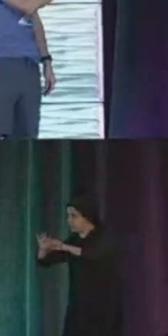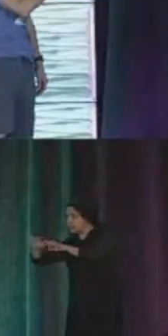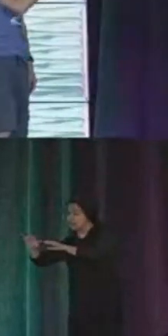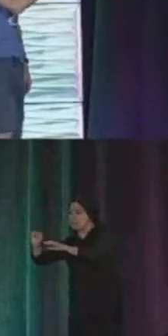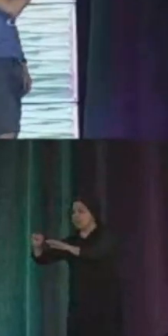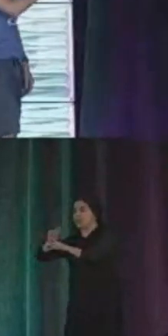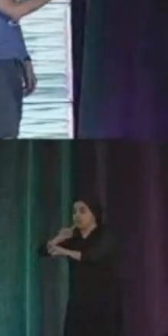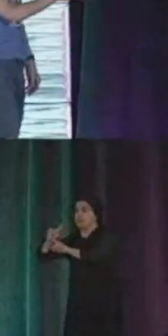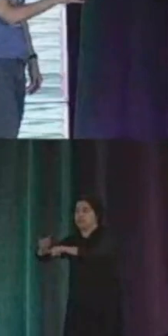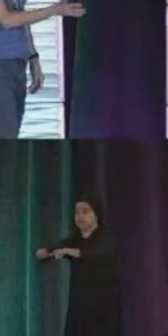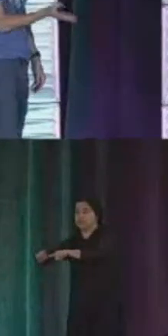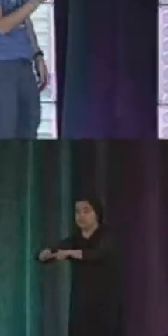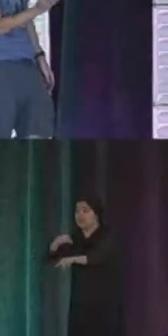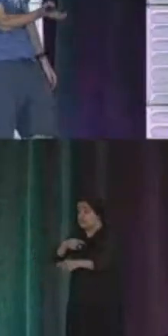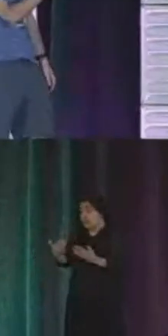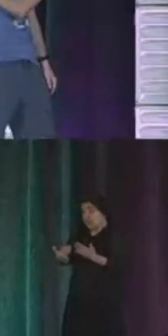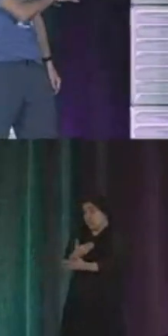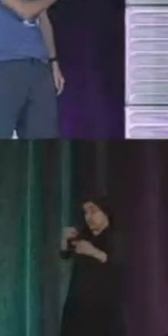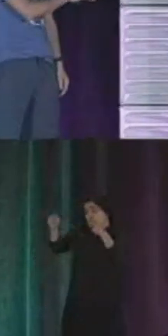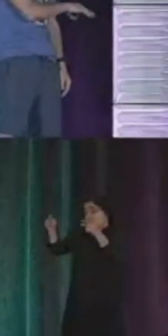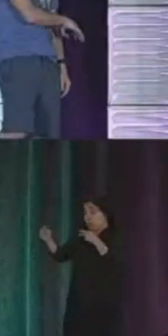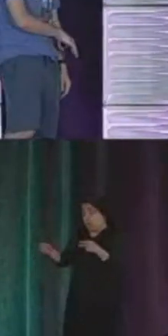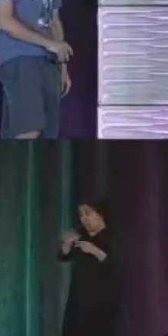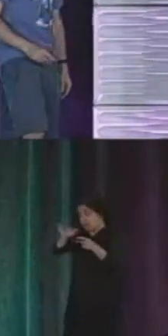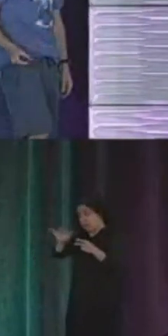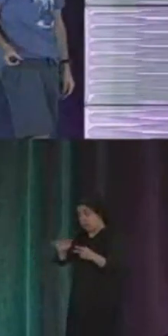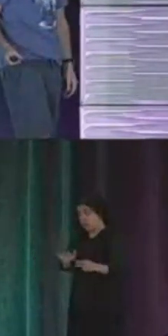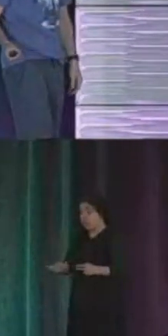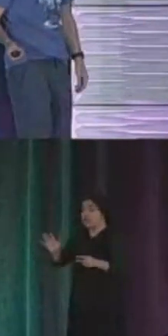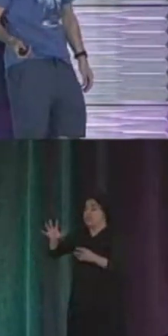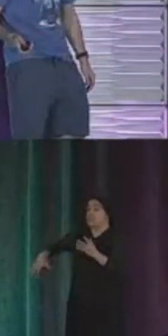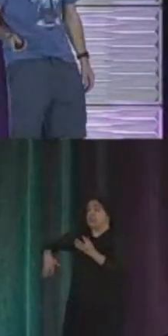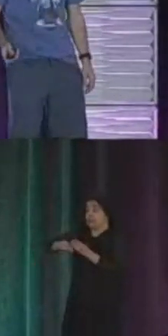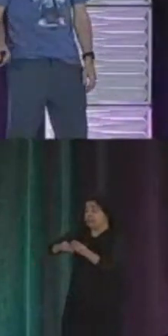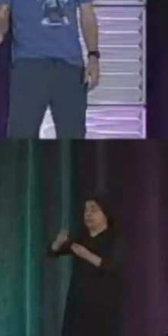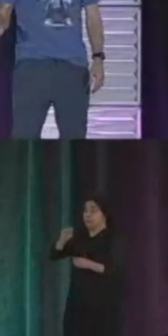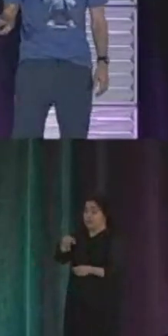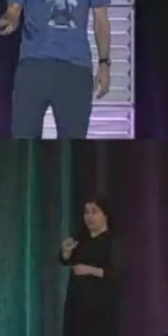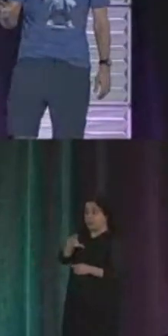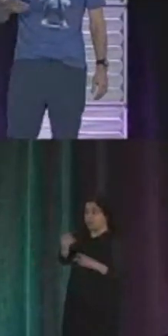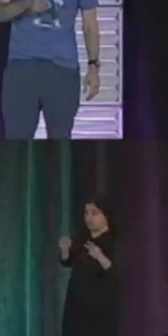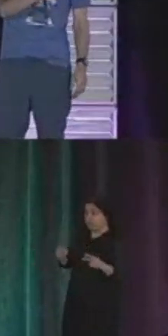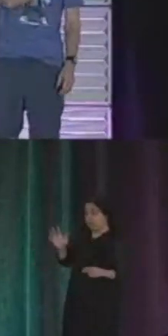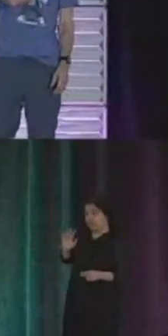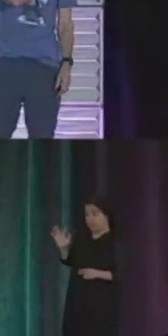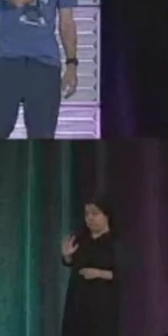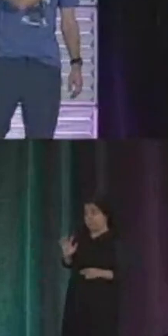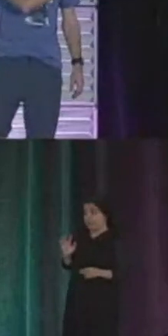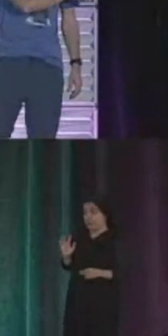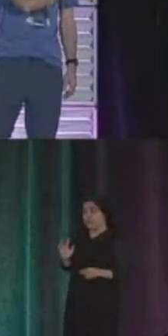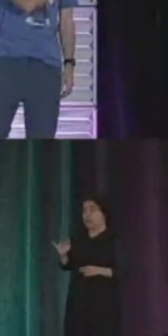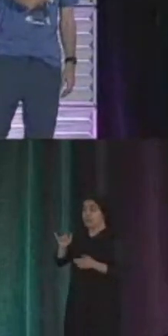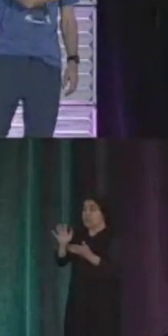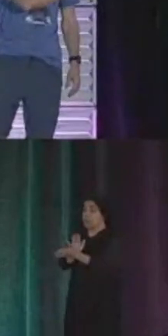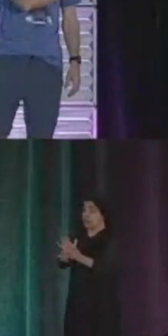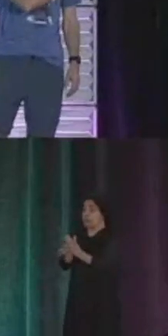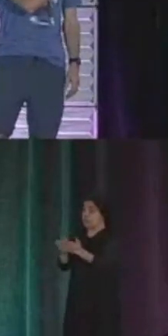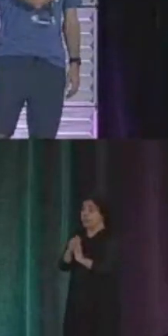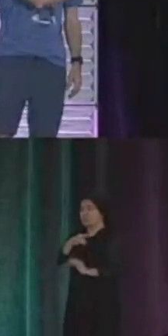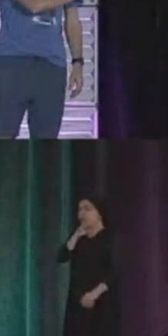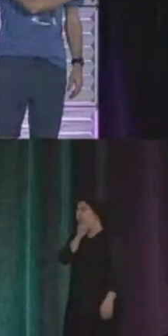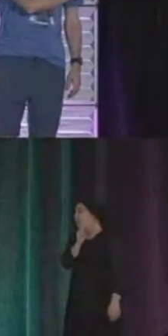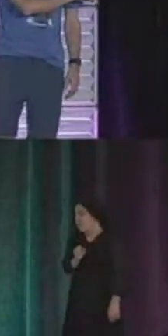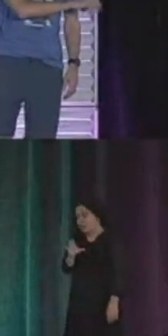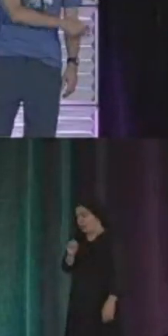we're looking at, this is all new code, in addition to the MPA code that we had before. Whereas the document request, this is old